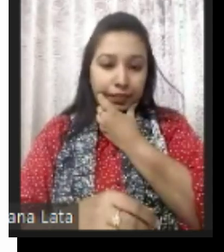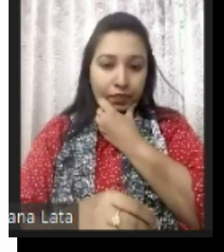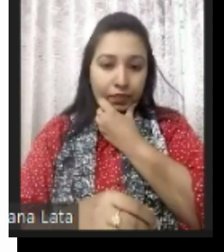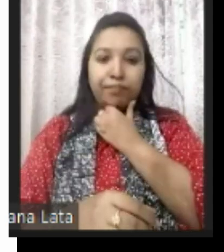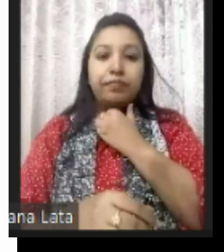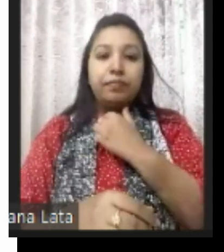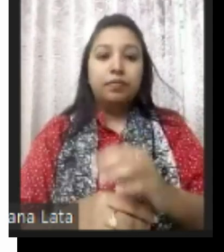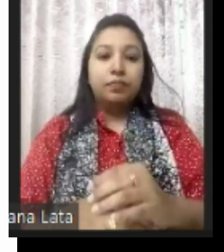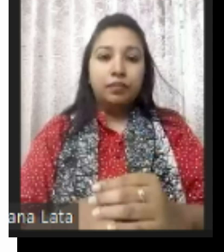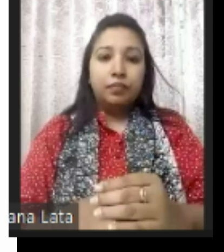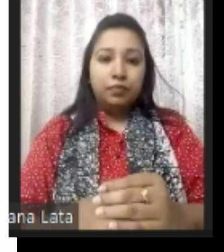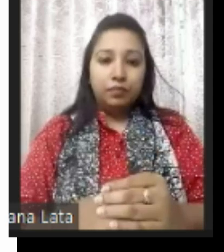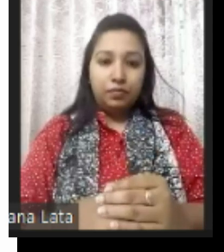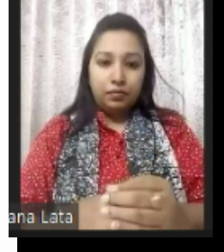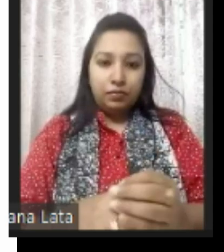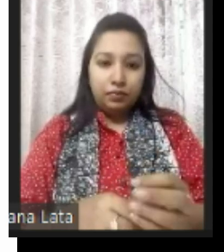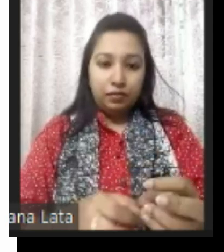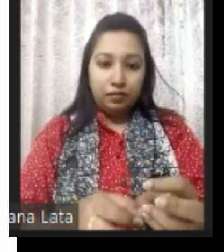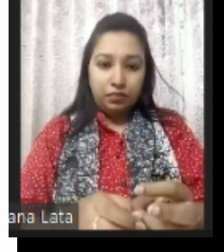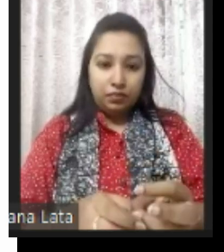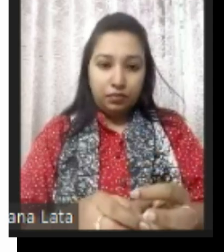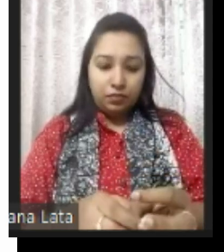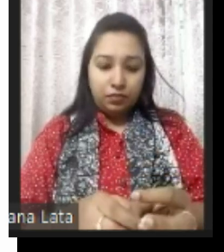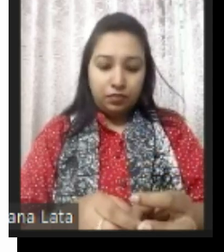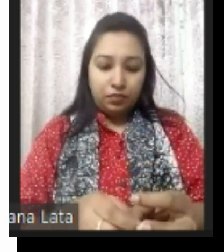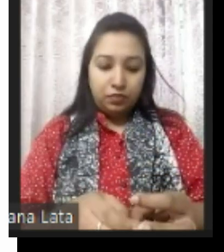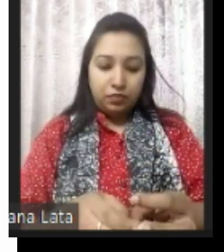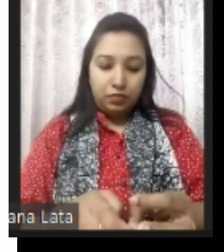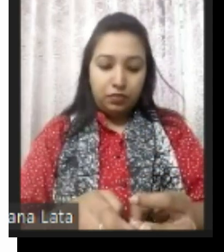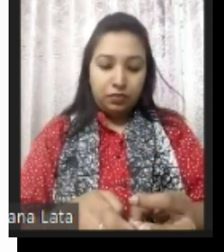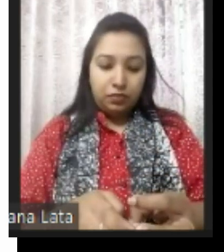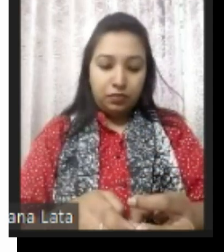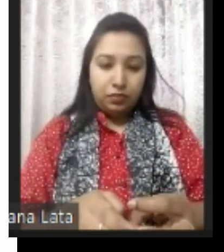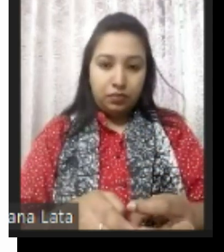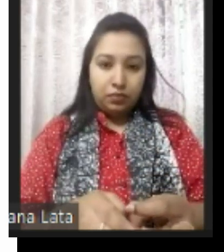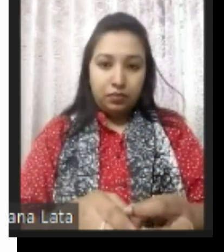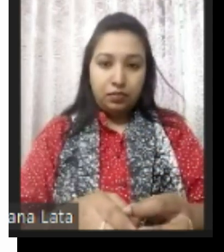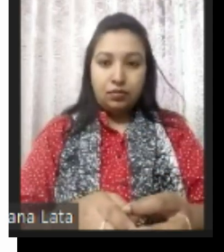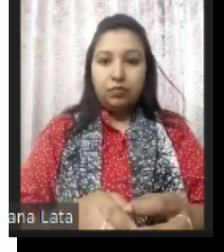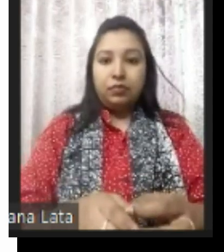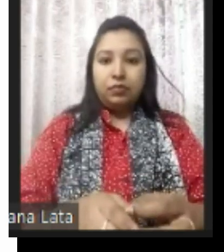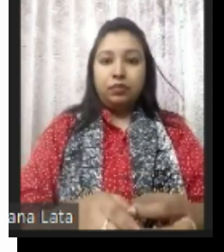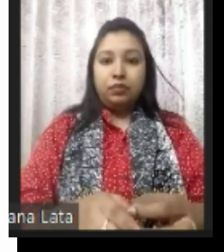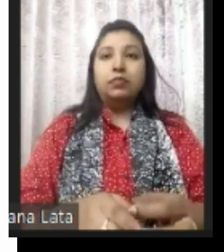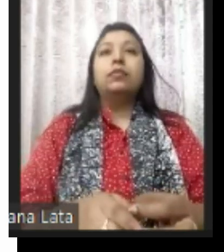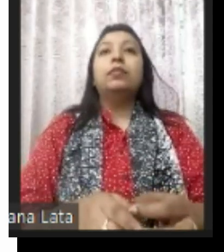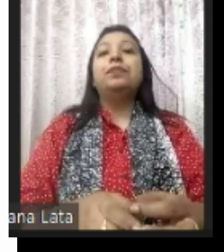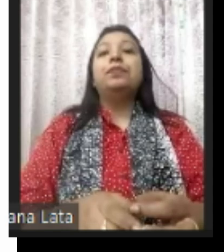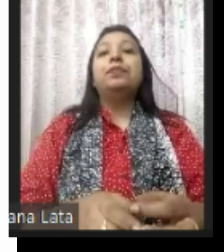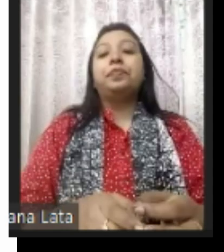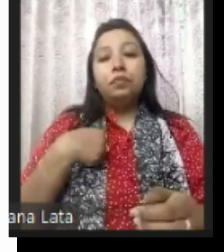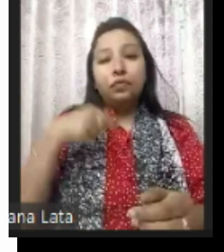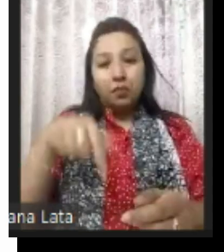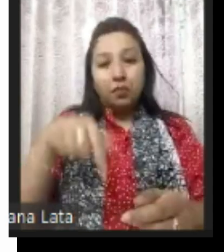Bhaskar, we are seeing inclusive education right now. Yeah, so I think you're good. We have a very successful